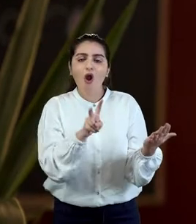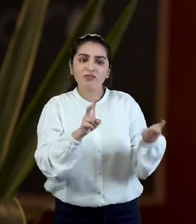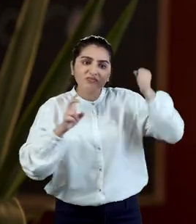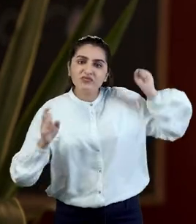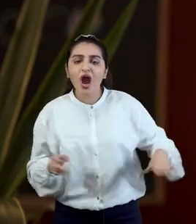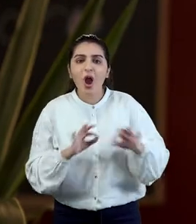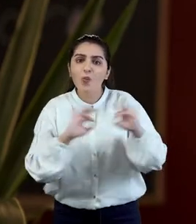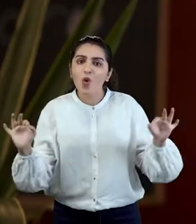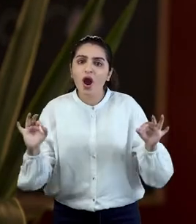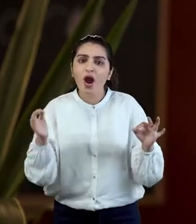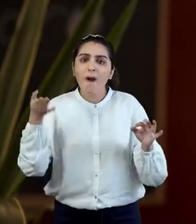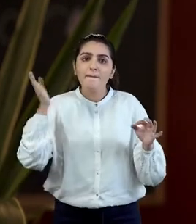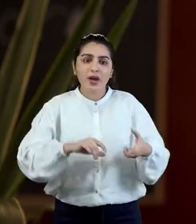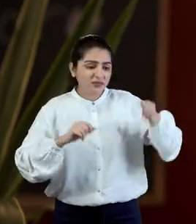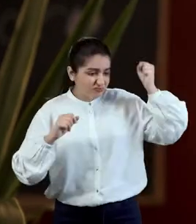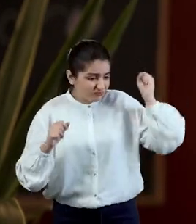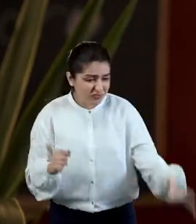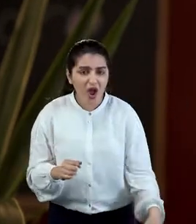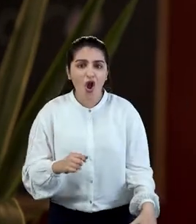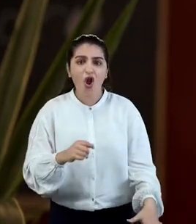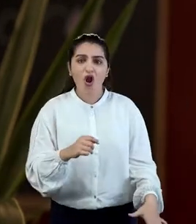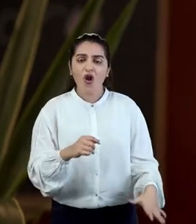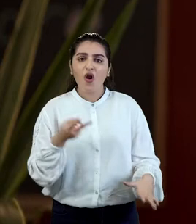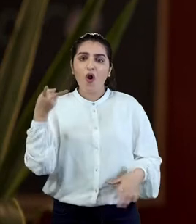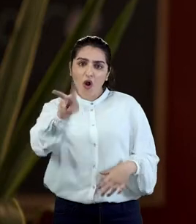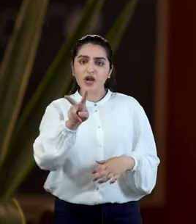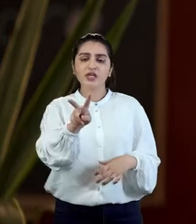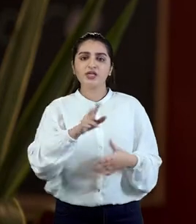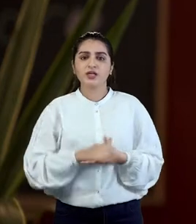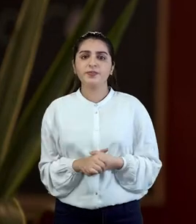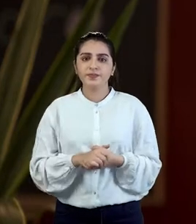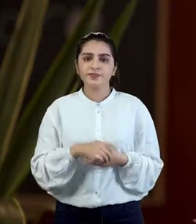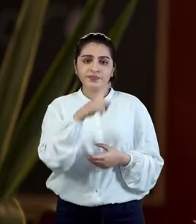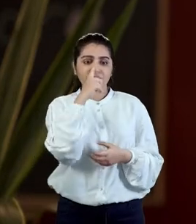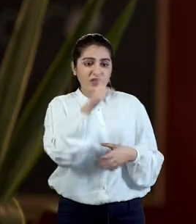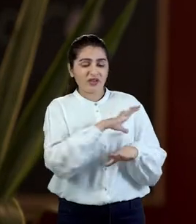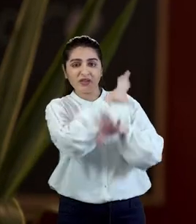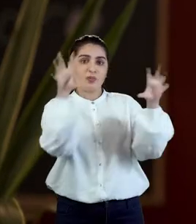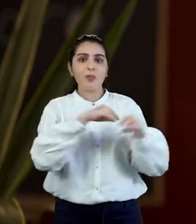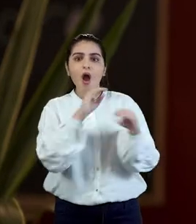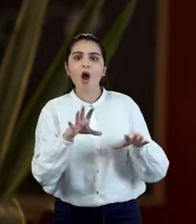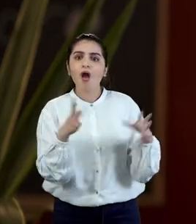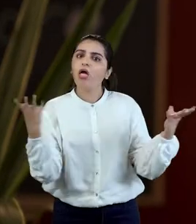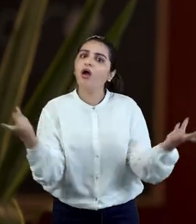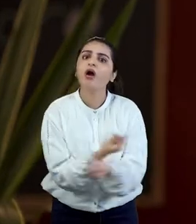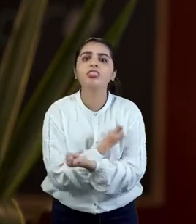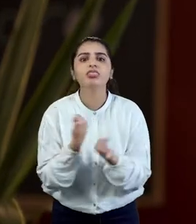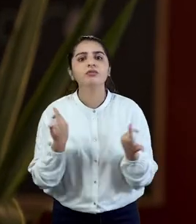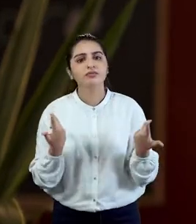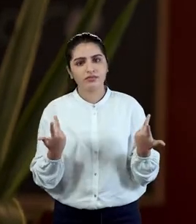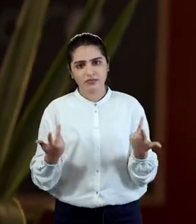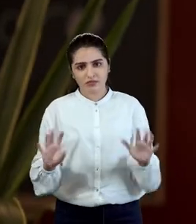the moat. The book landed with a splash and sank to the bottom. All the wizard's magic was